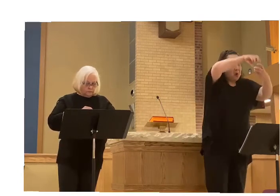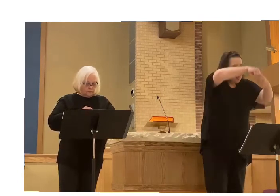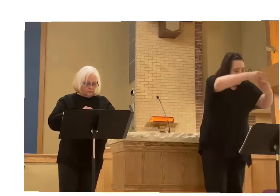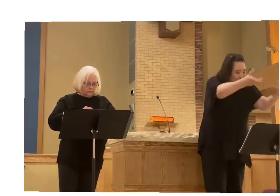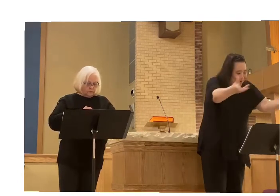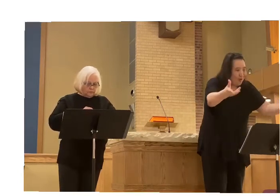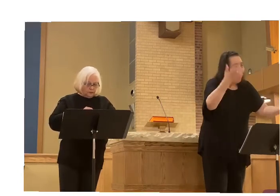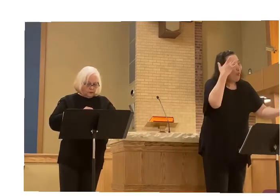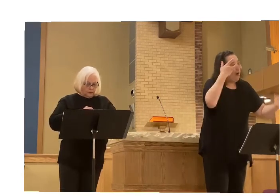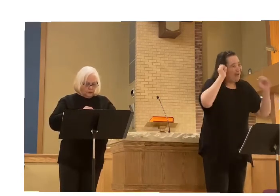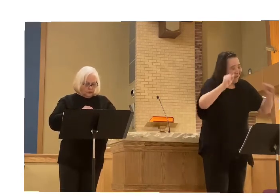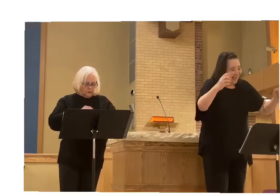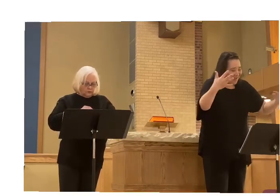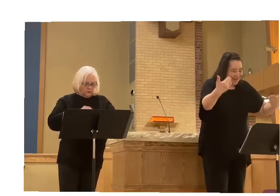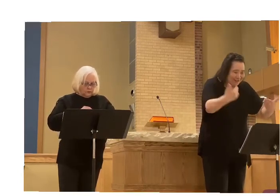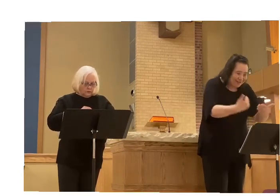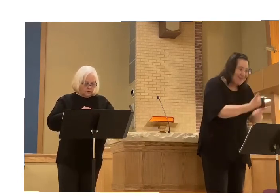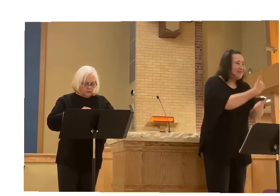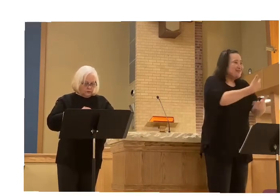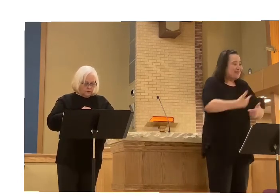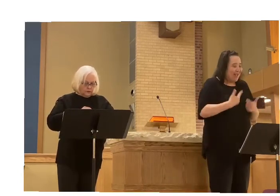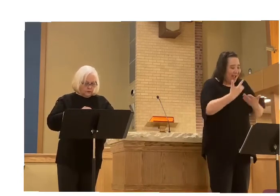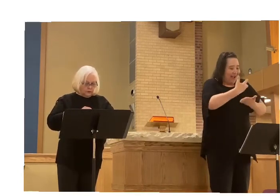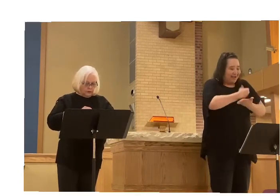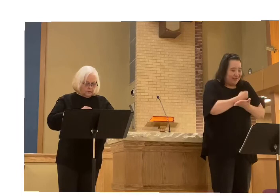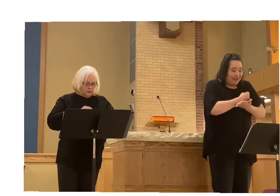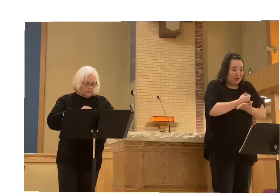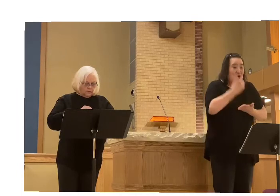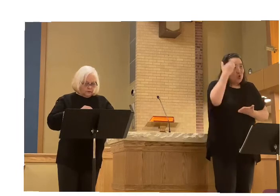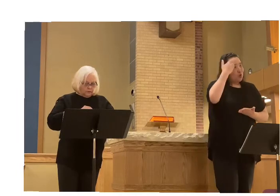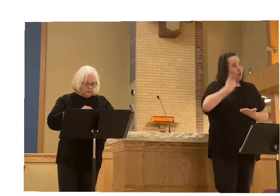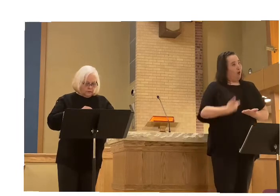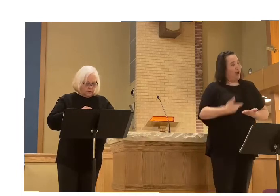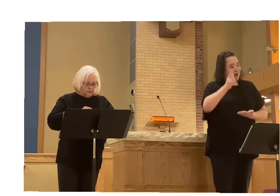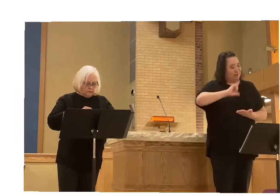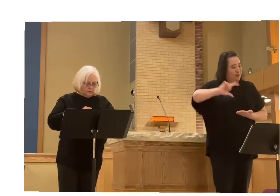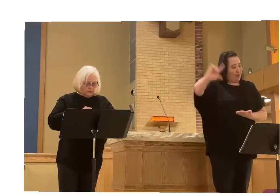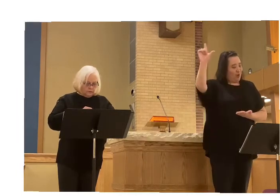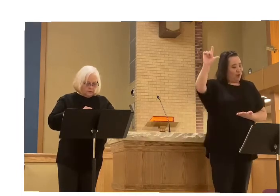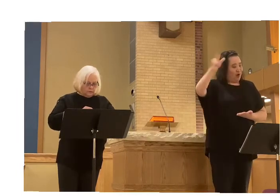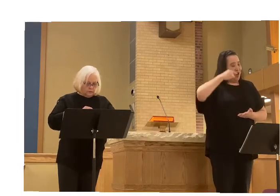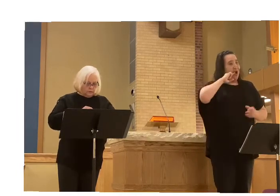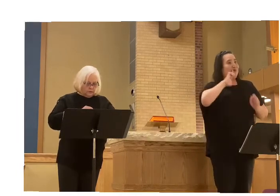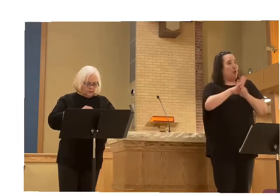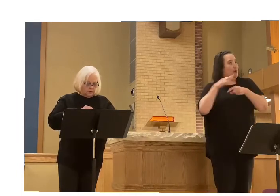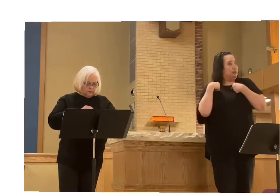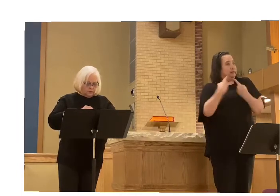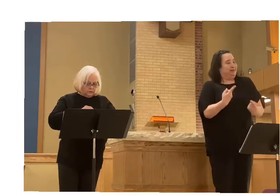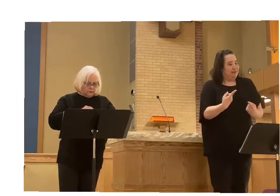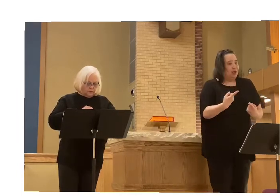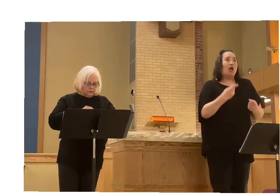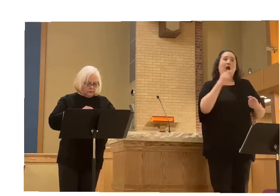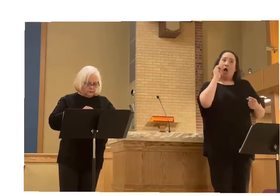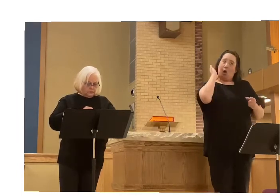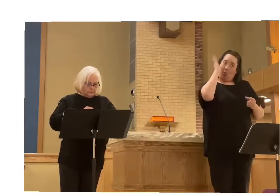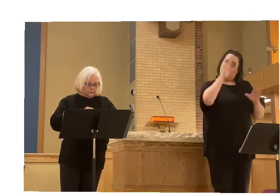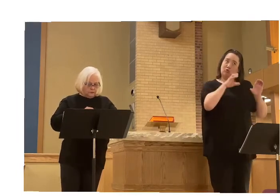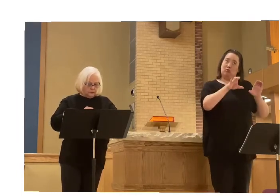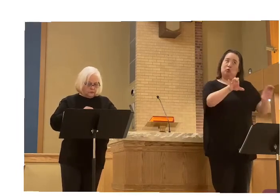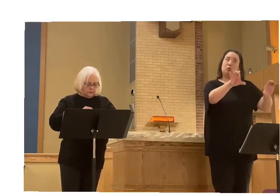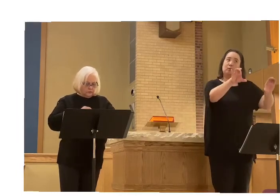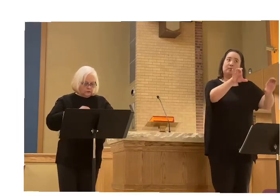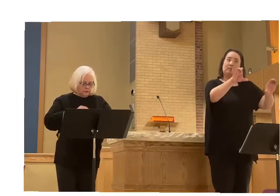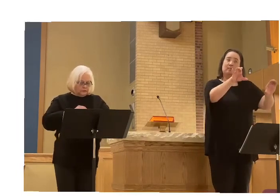may live. You shall know then that I am the Lord. I have promised it, and I will do it, says the